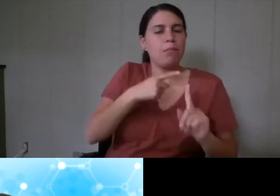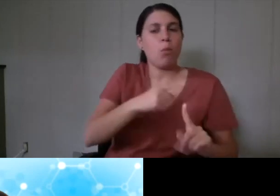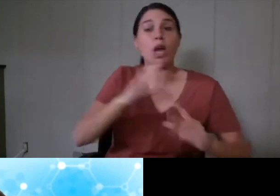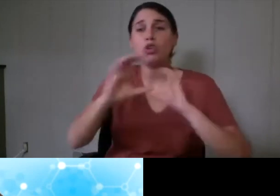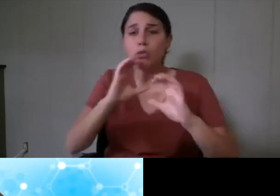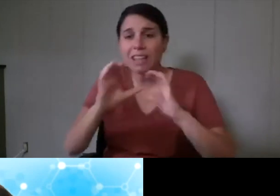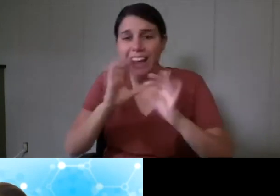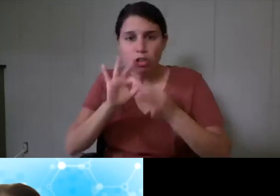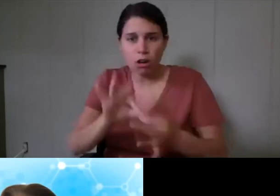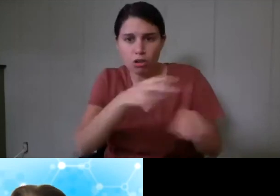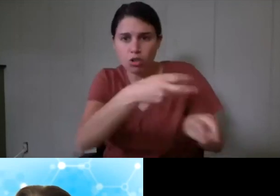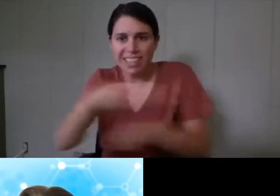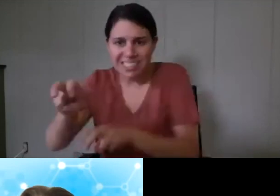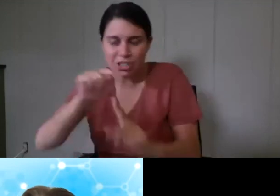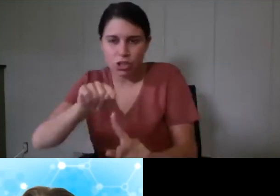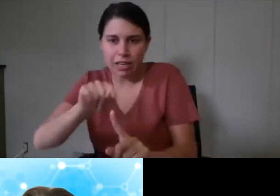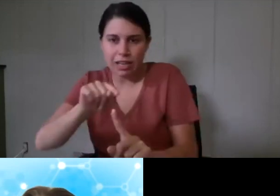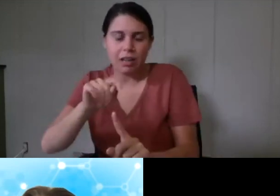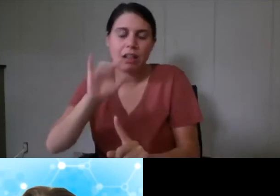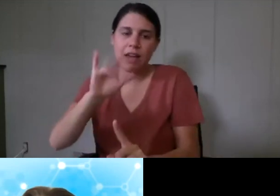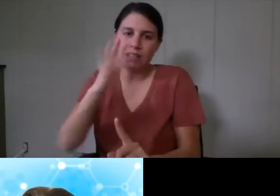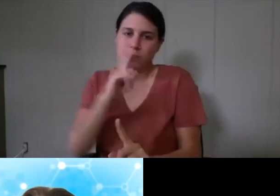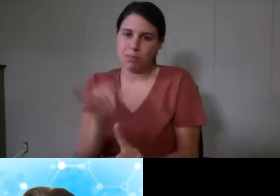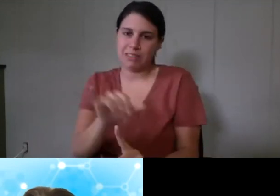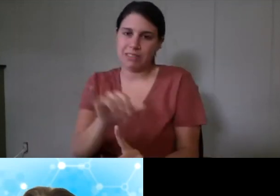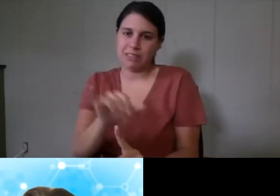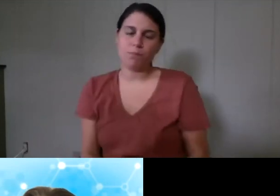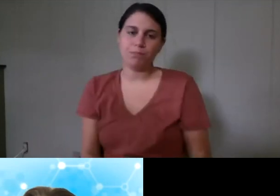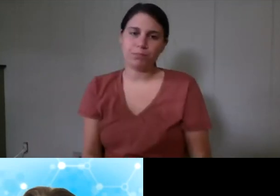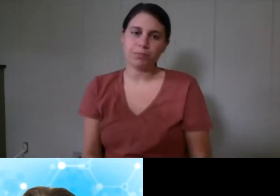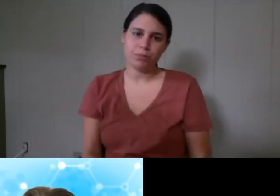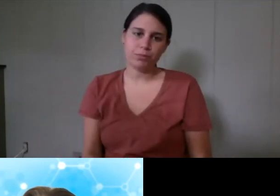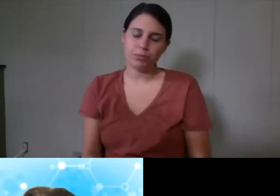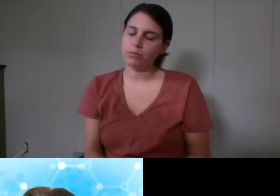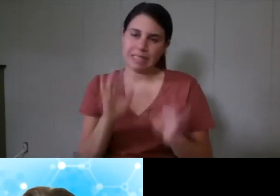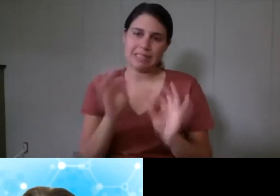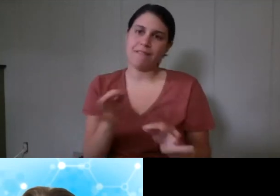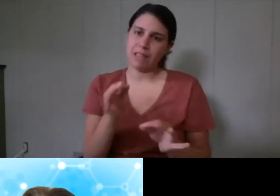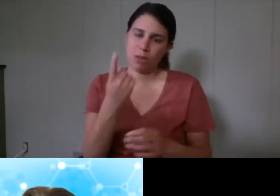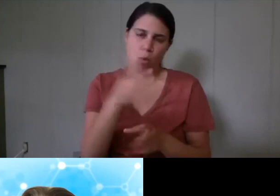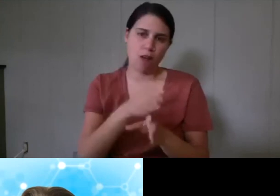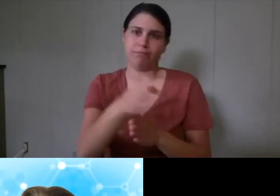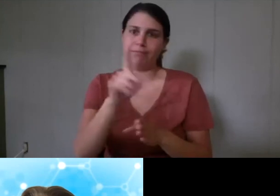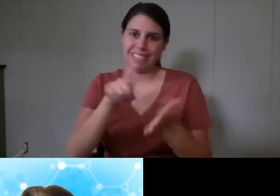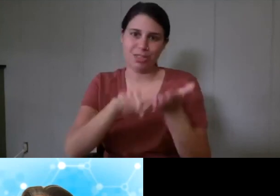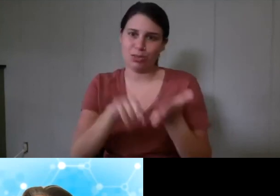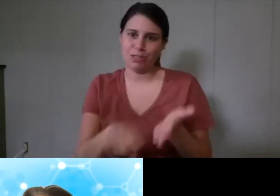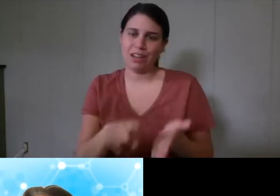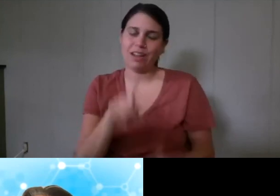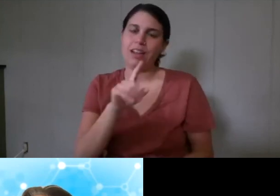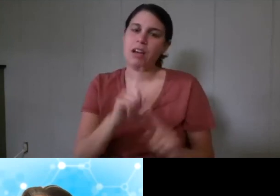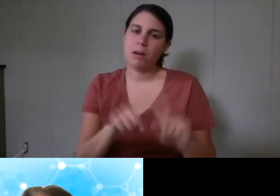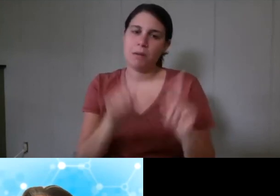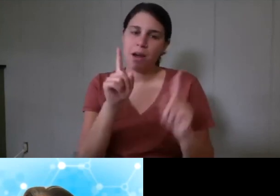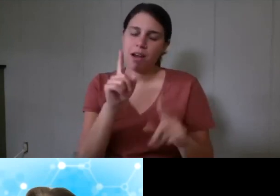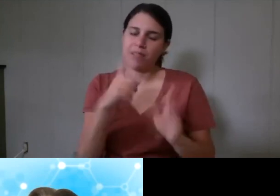that transition phase. So, that's definitely an area of exploration, but I think it's really